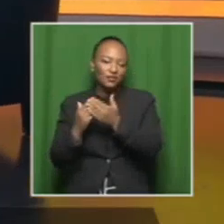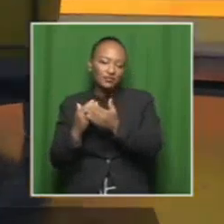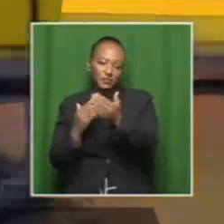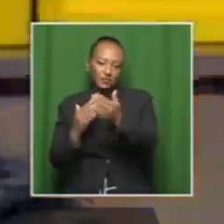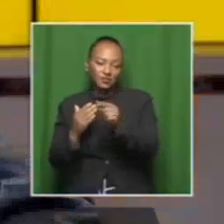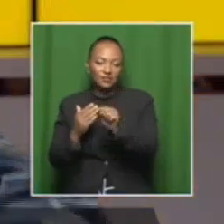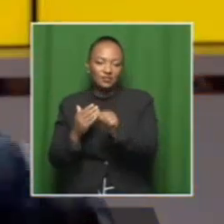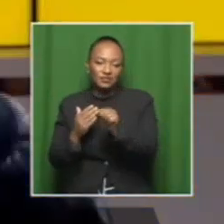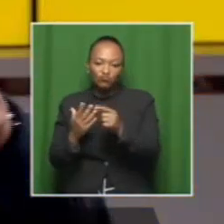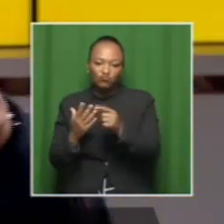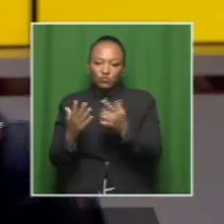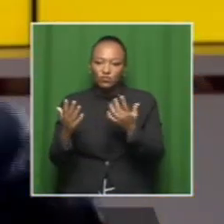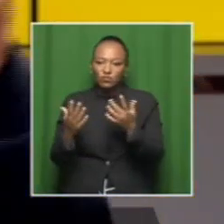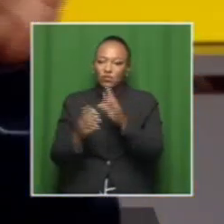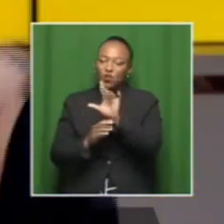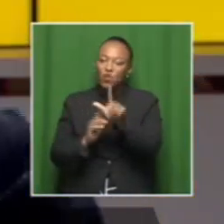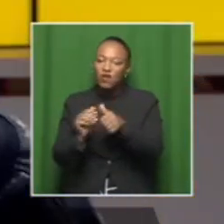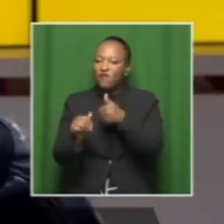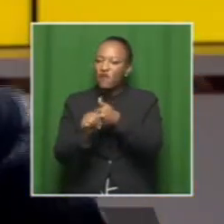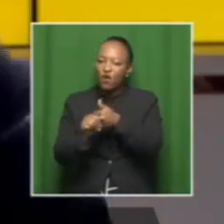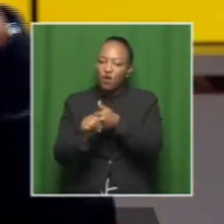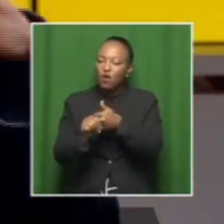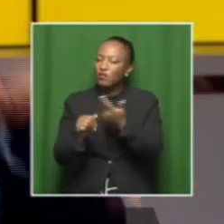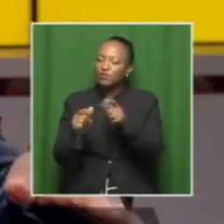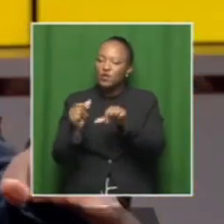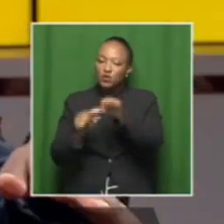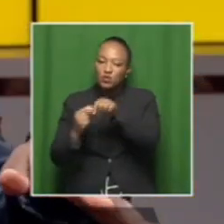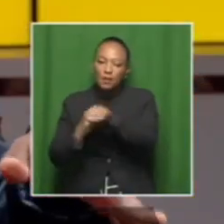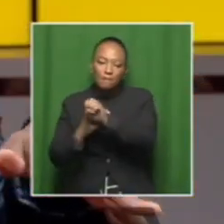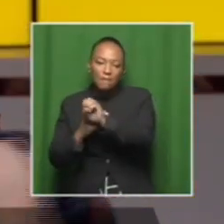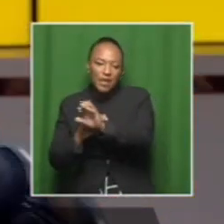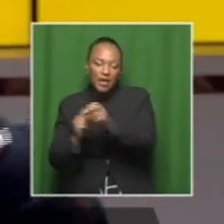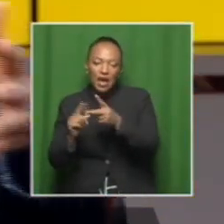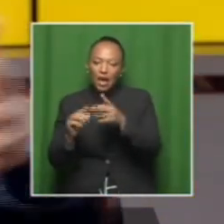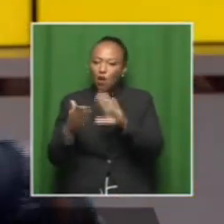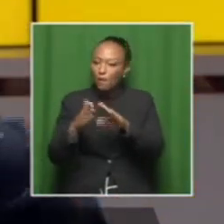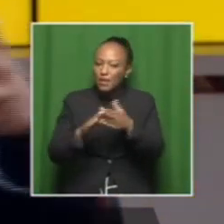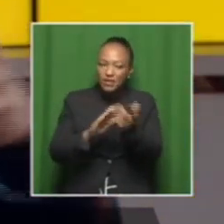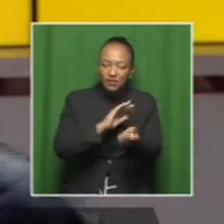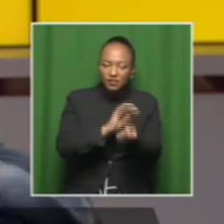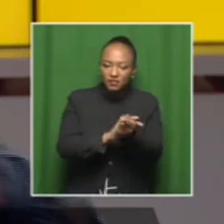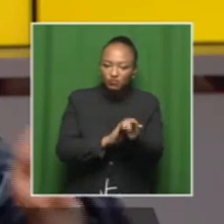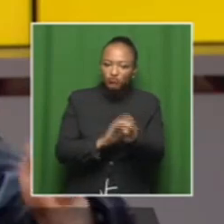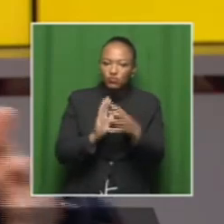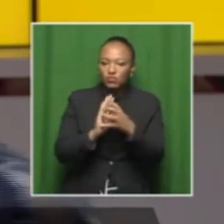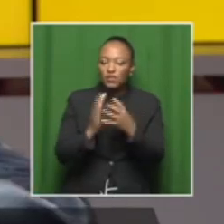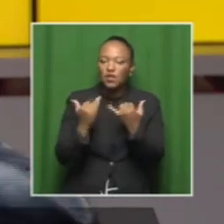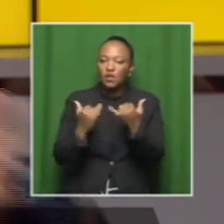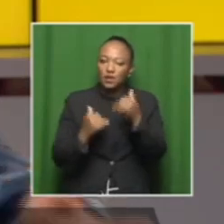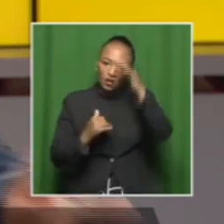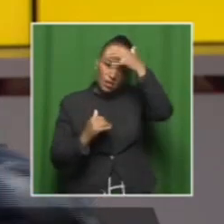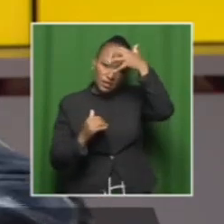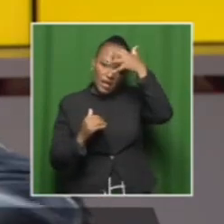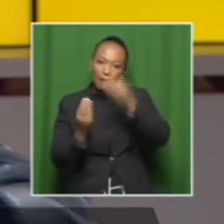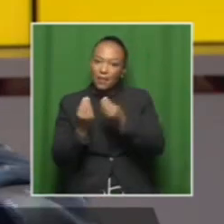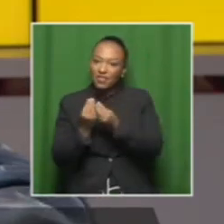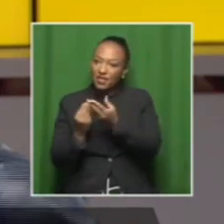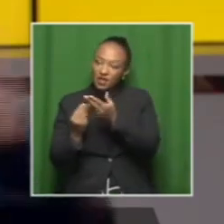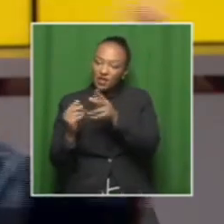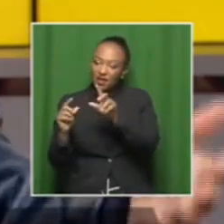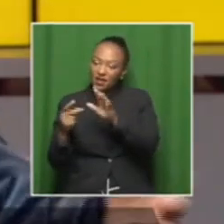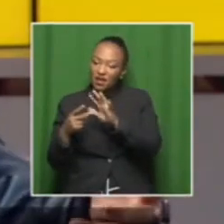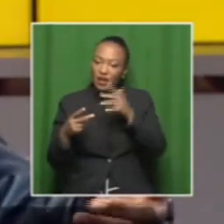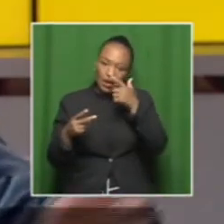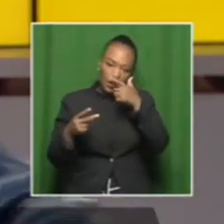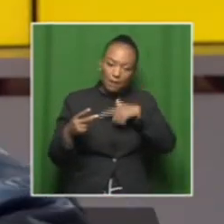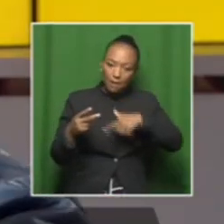related to us, so we don't have to follow them. It's what we saw on social media. It's what's happening in community. For example, right now there's the Donald Trump thing, Donald Trump versus Ramaphosa.